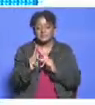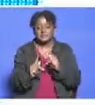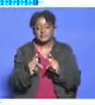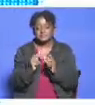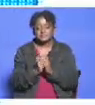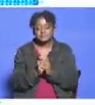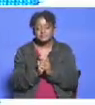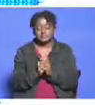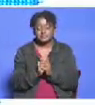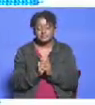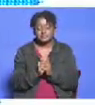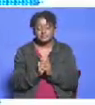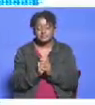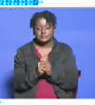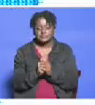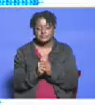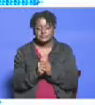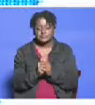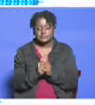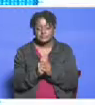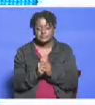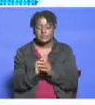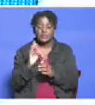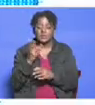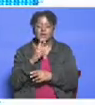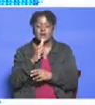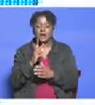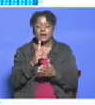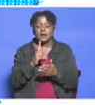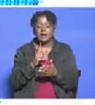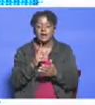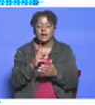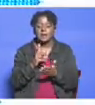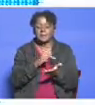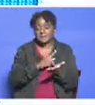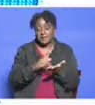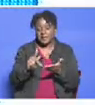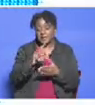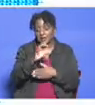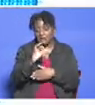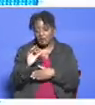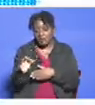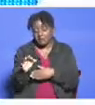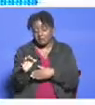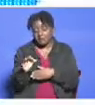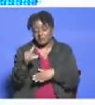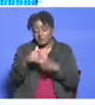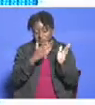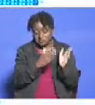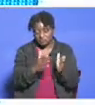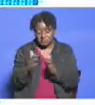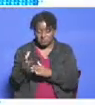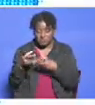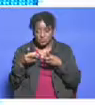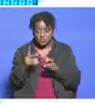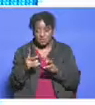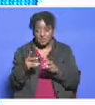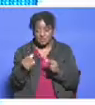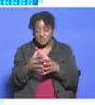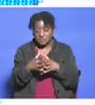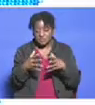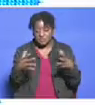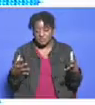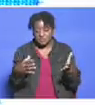We are dutifully paying off in a structured manner substantial arrears accumulated in the